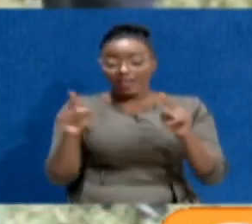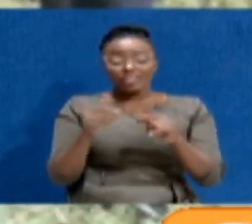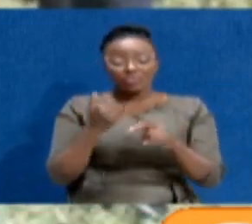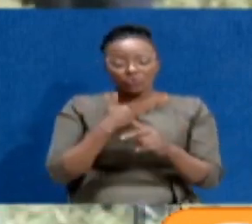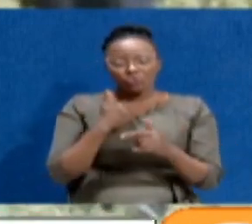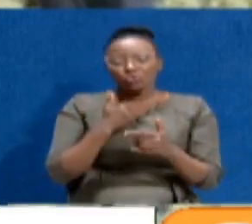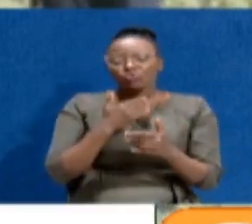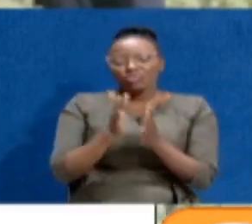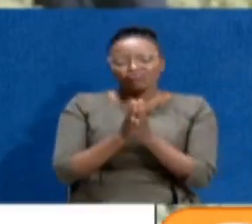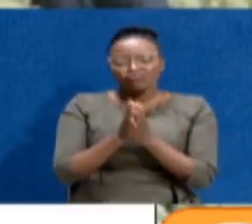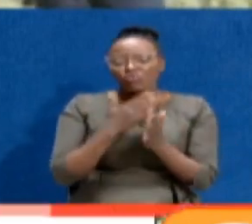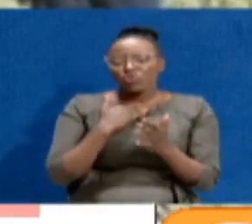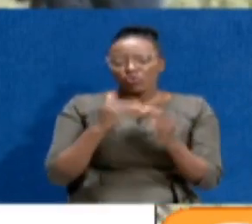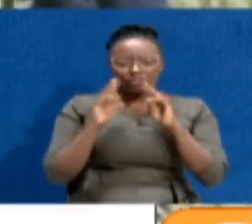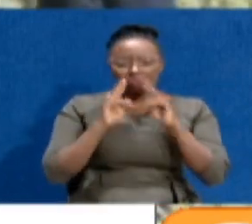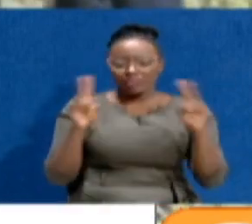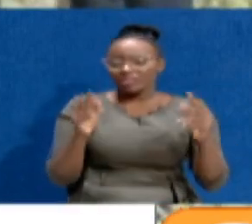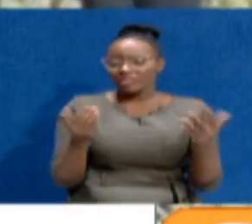of peace,